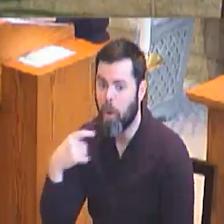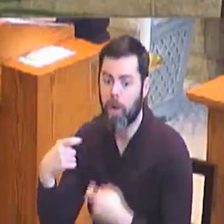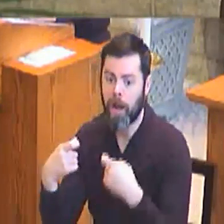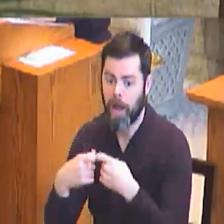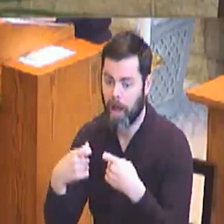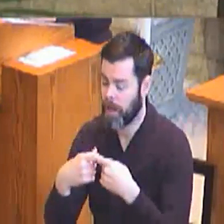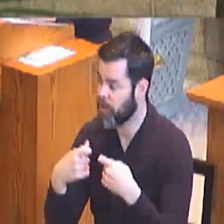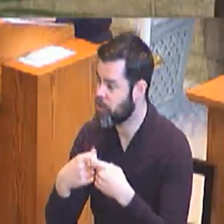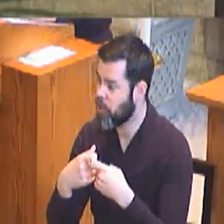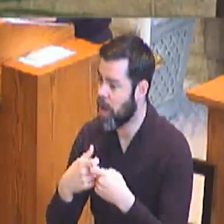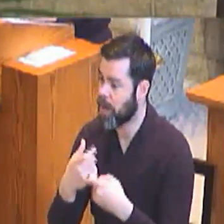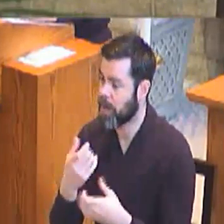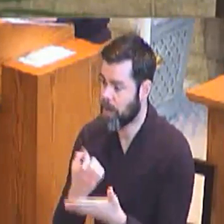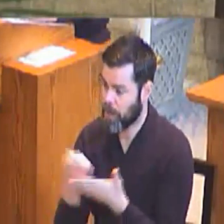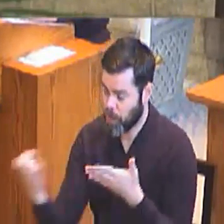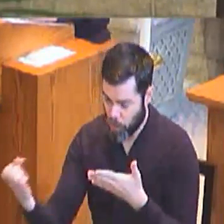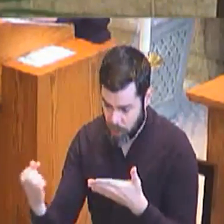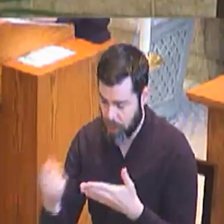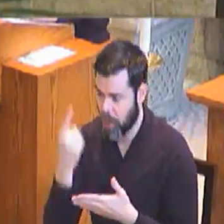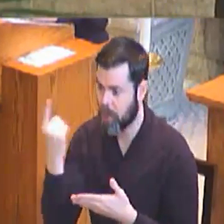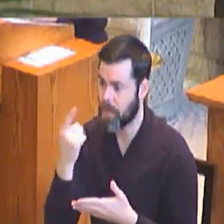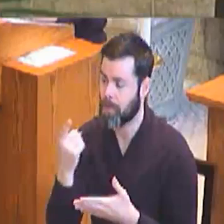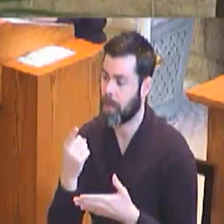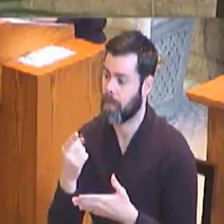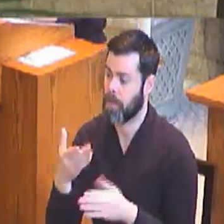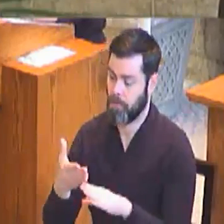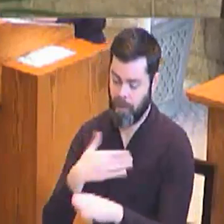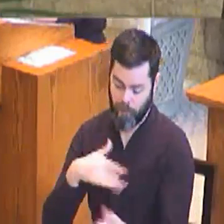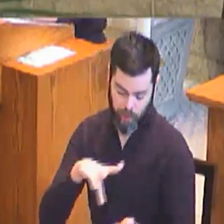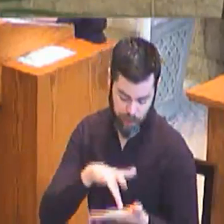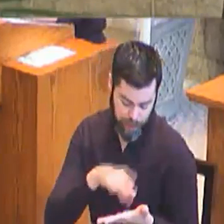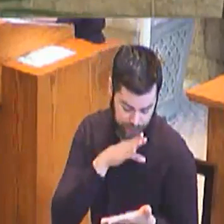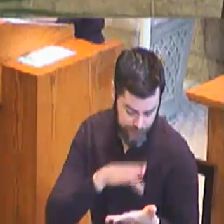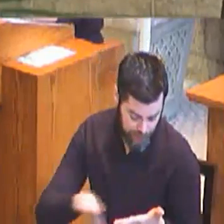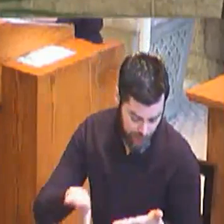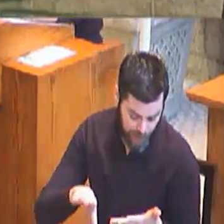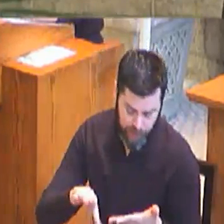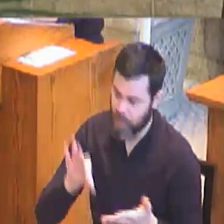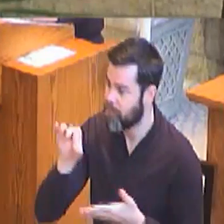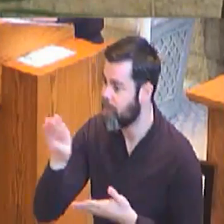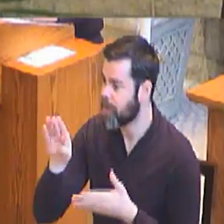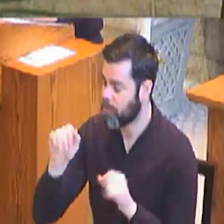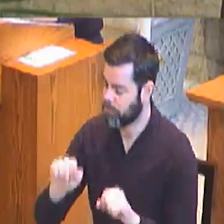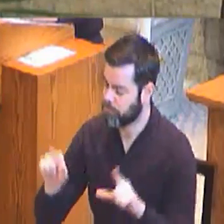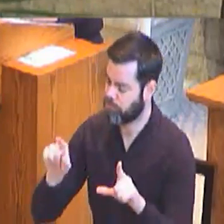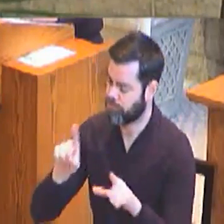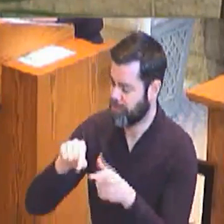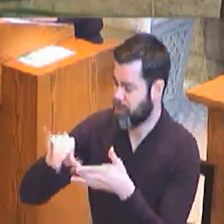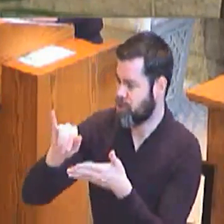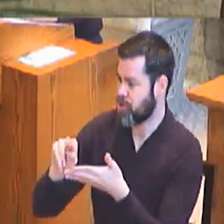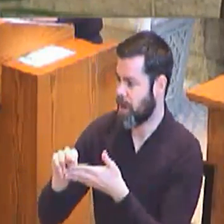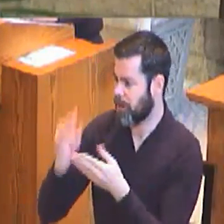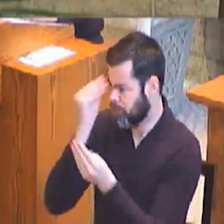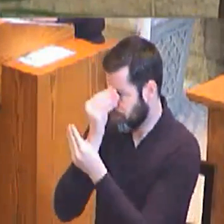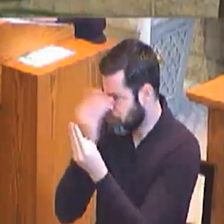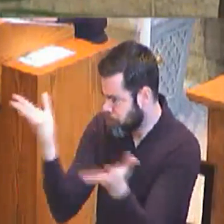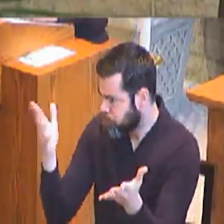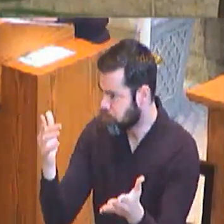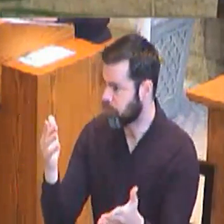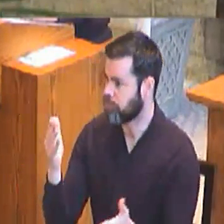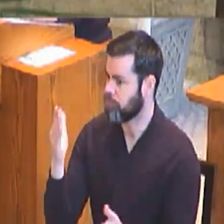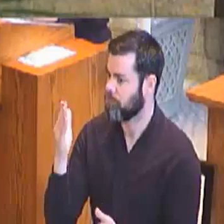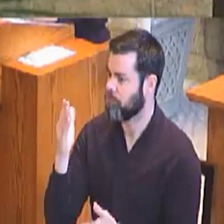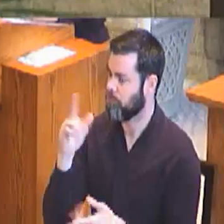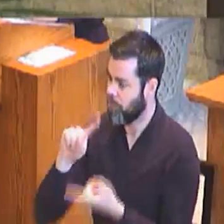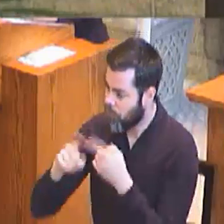device, before you silence them, check in on Facebook if you feel called to do so, and let them know where